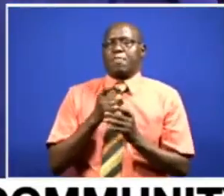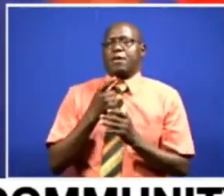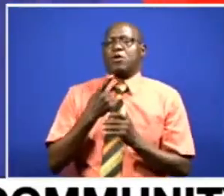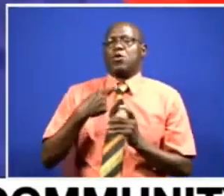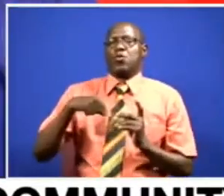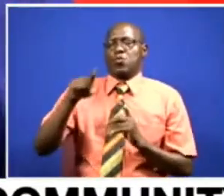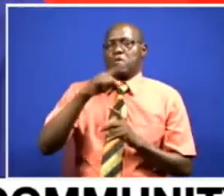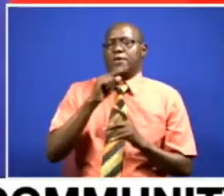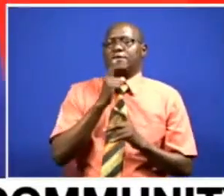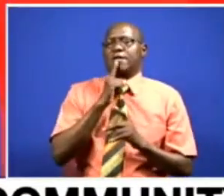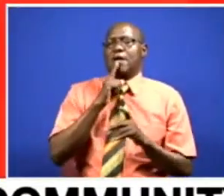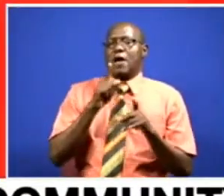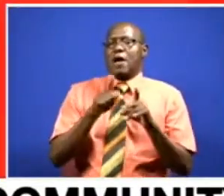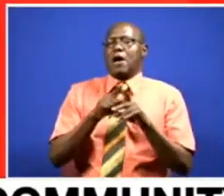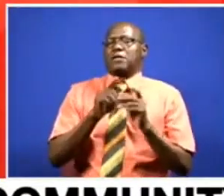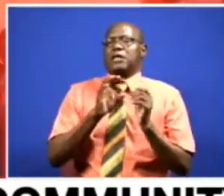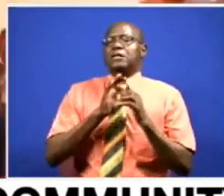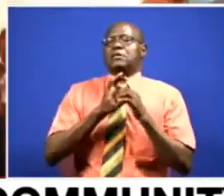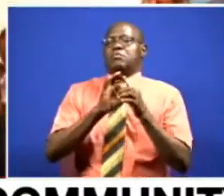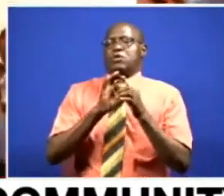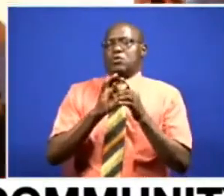kama wana Azimio.